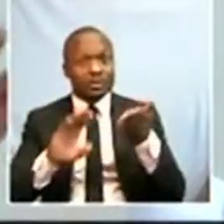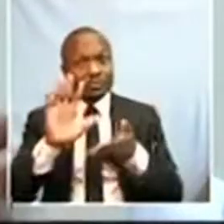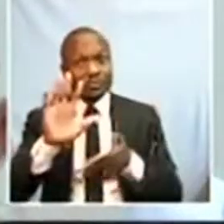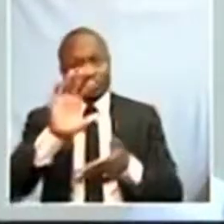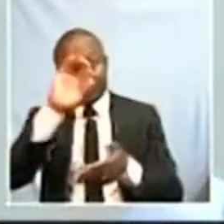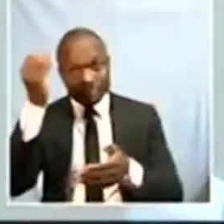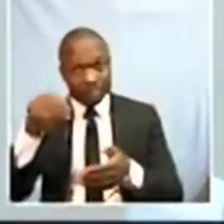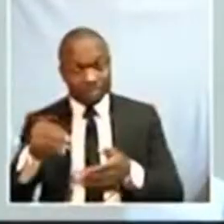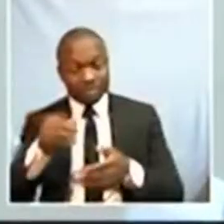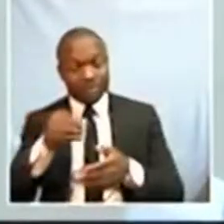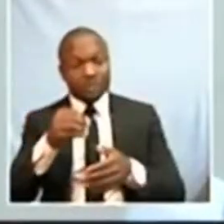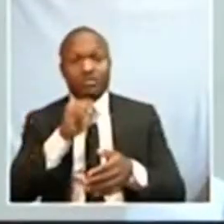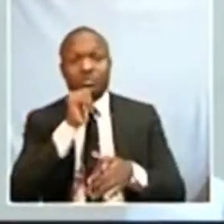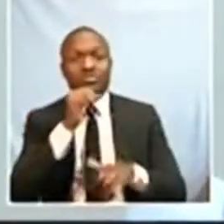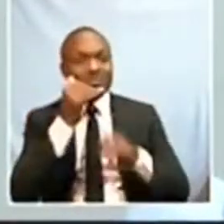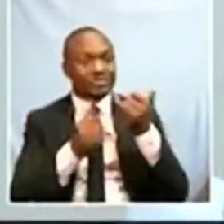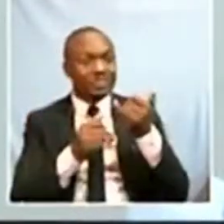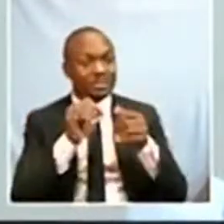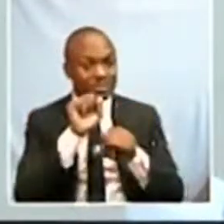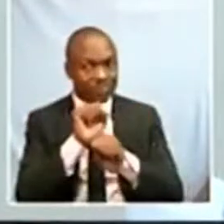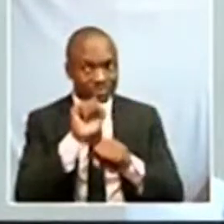5% remaining works.